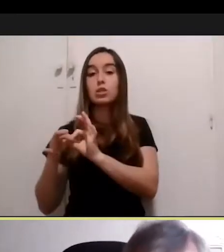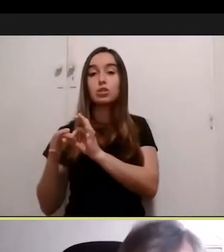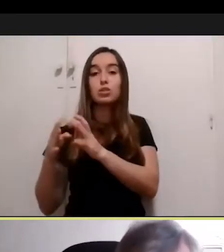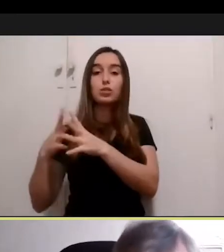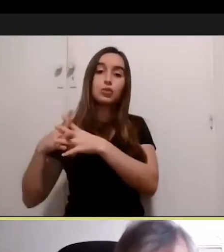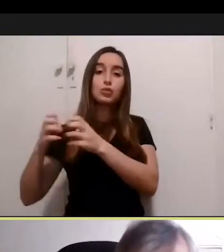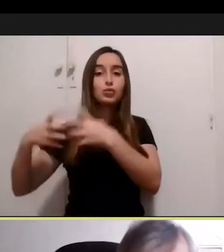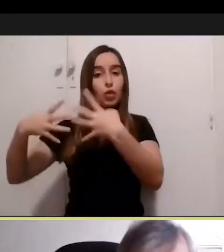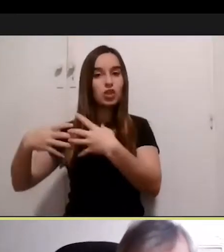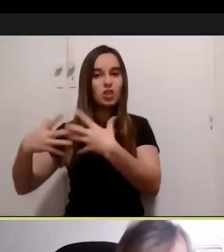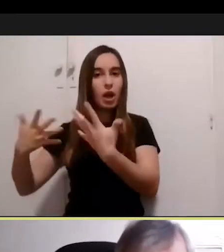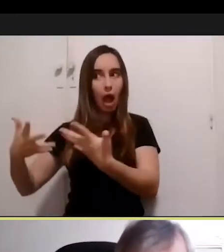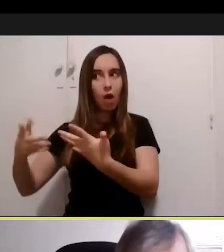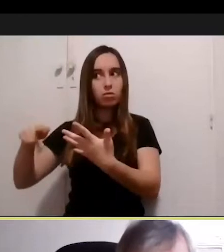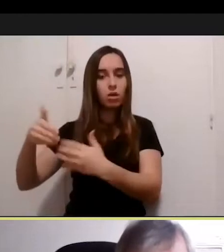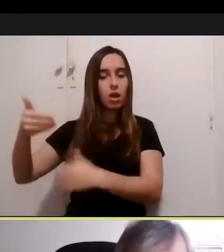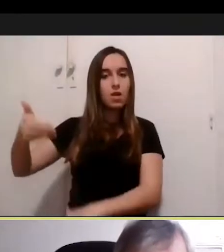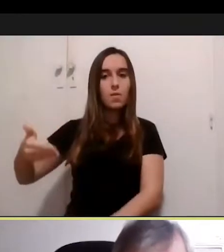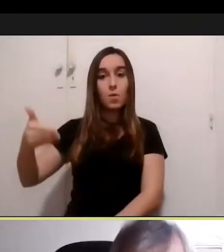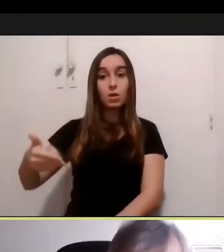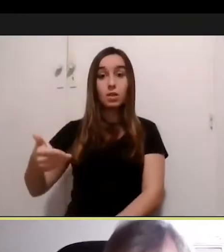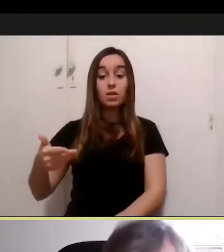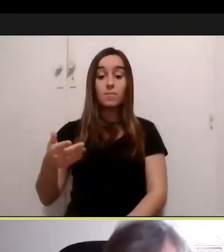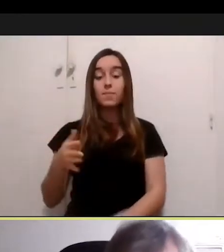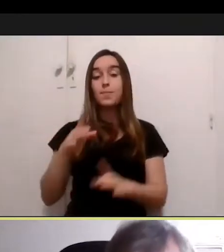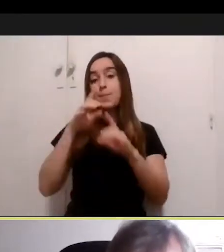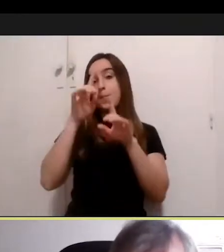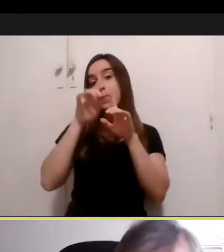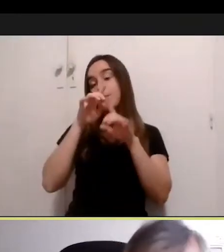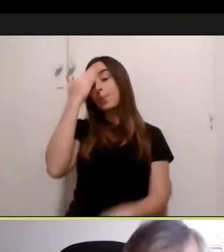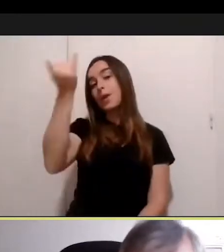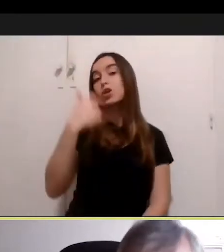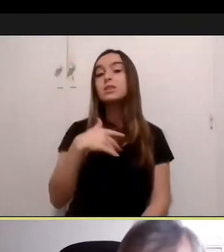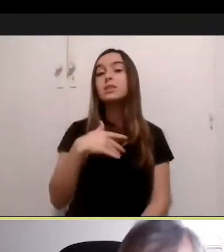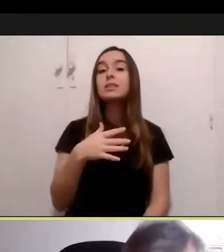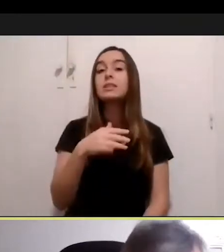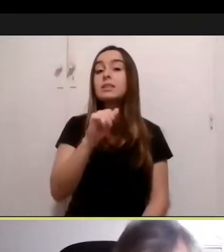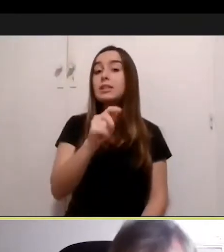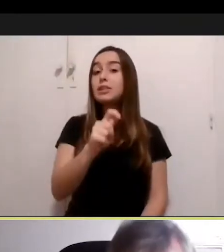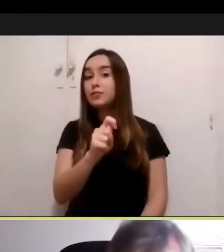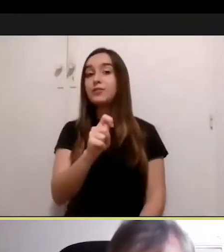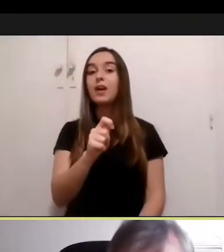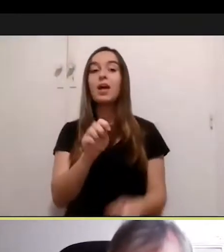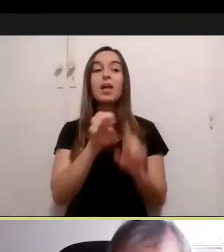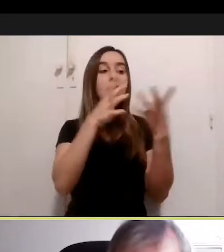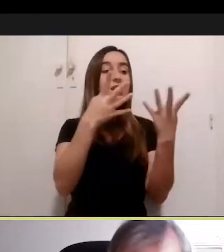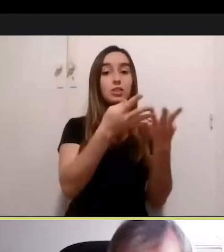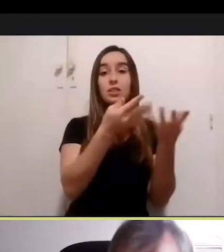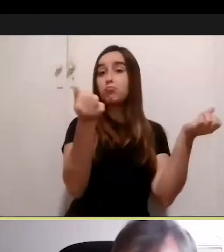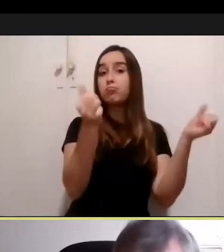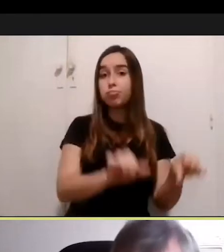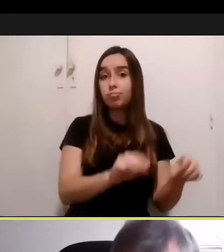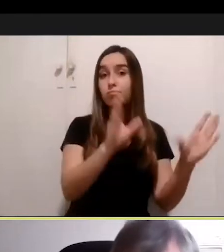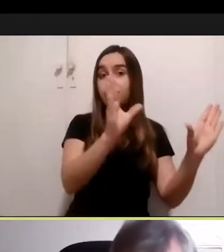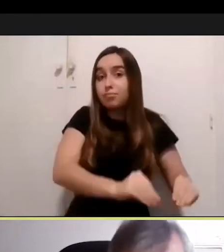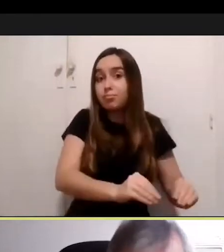has shown us, if the internet goes down and you're relying on the internet via Telecare or whatever,